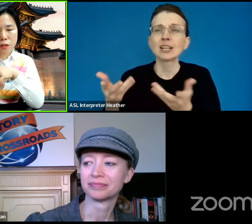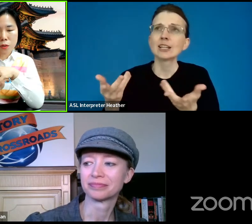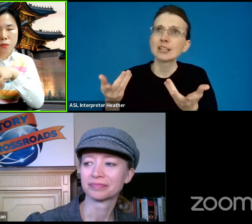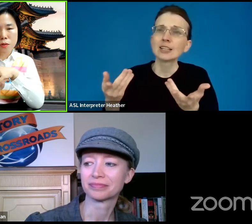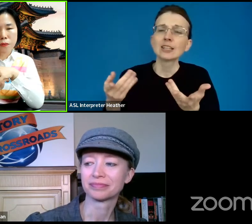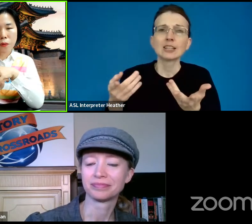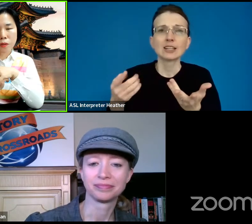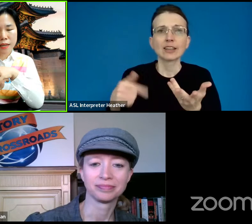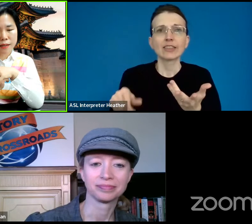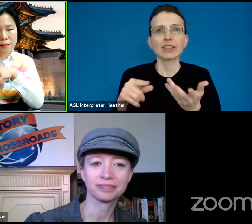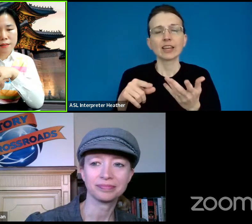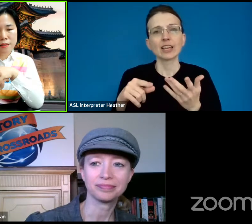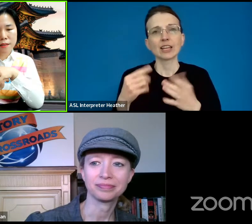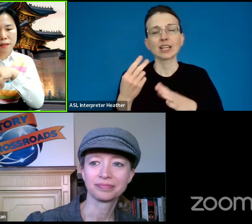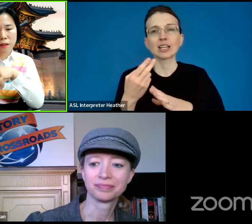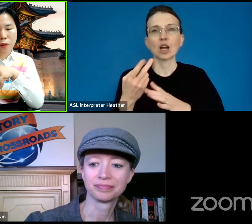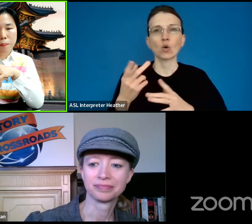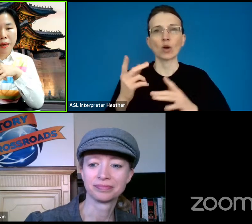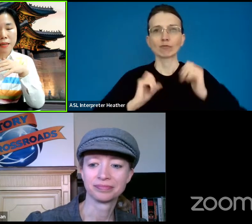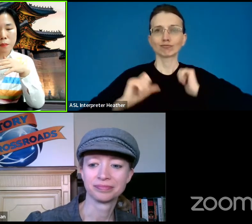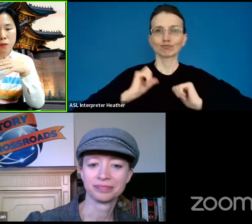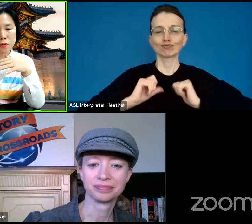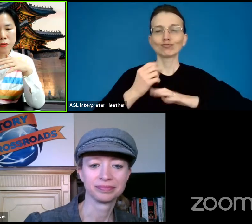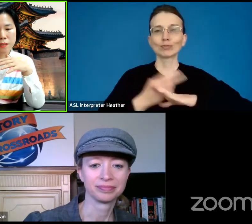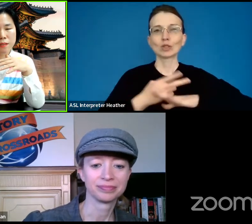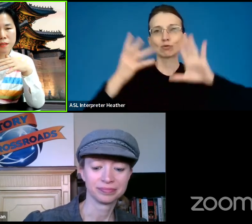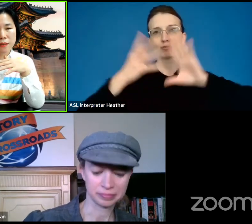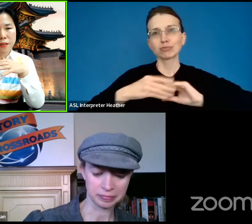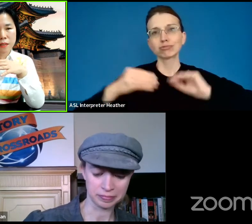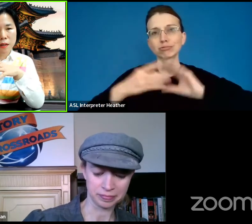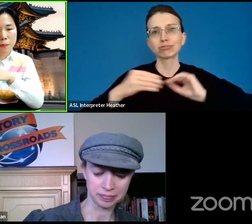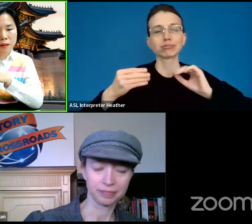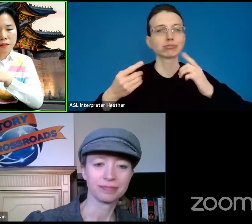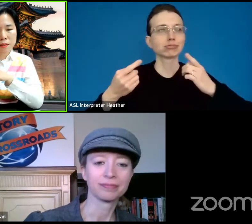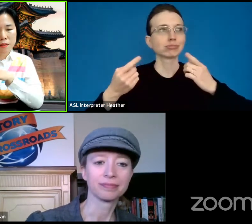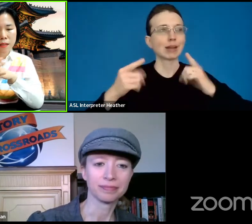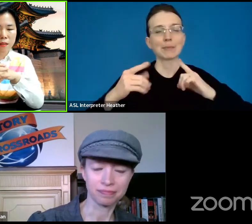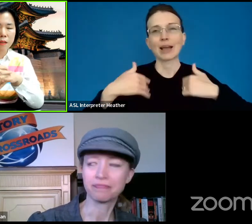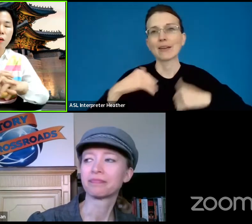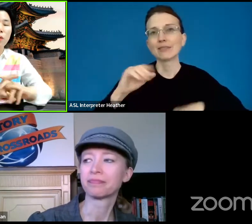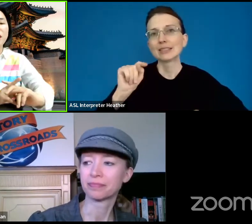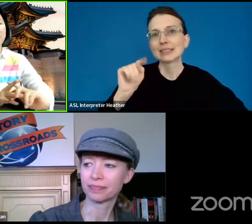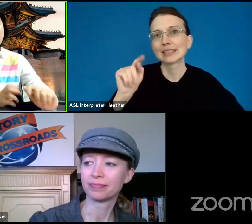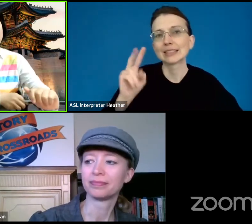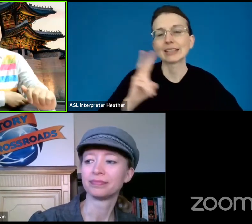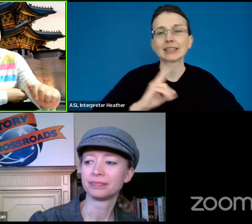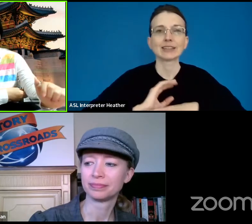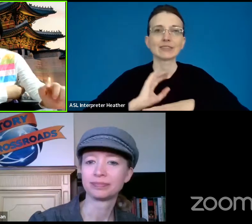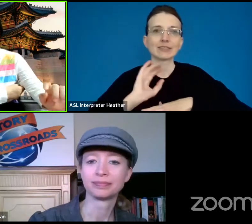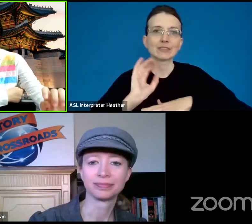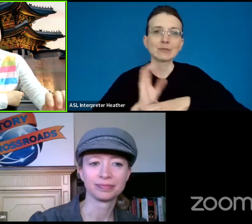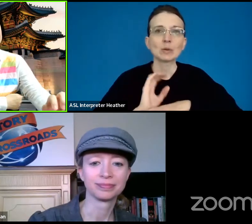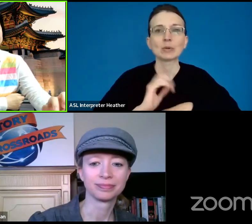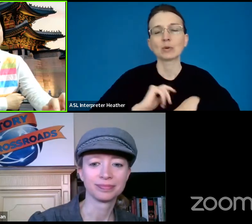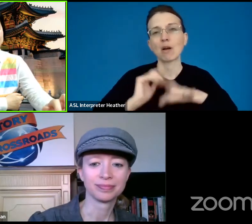actively use folktales when making movies, TV dramas, and online